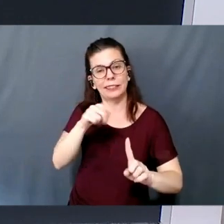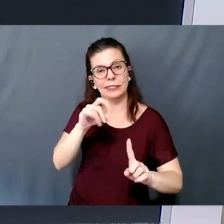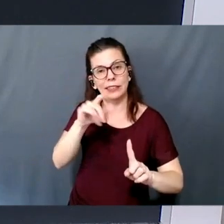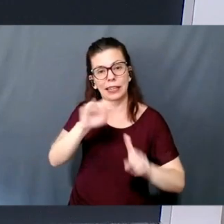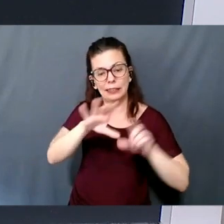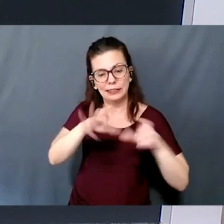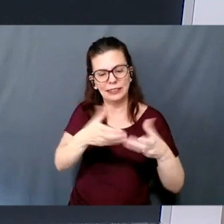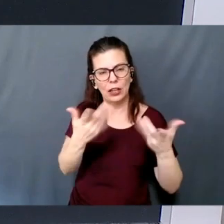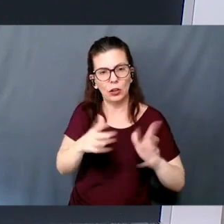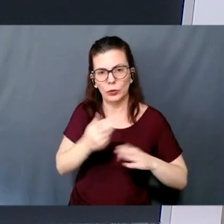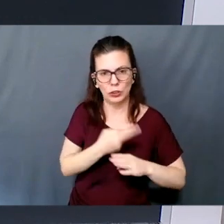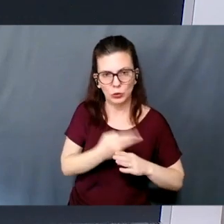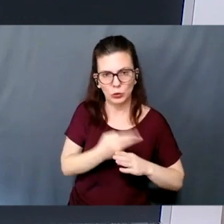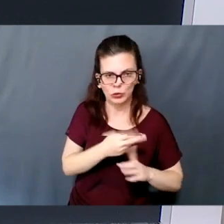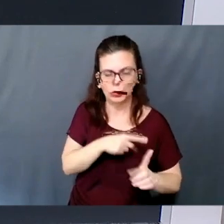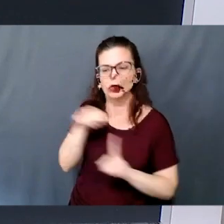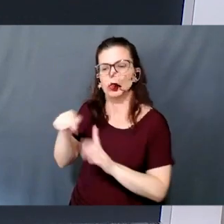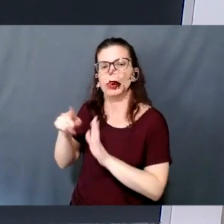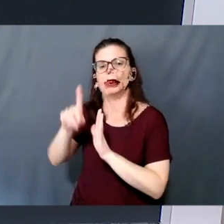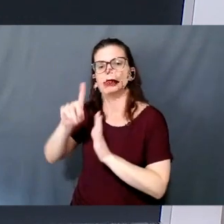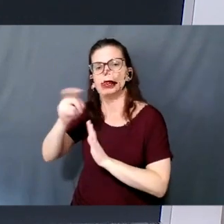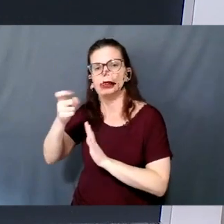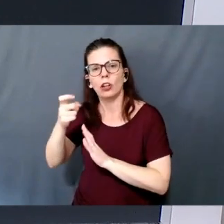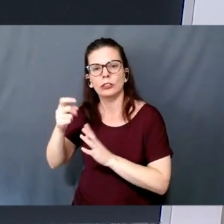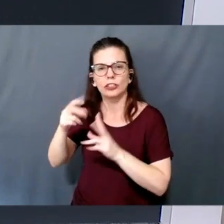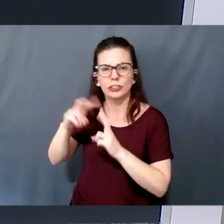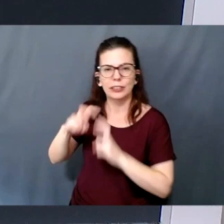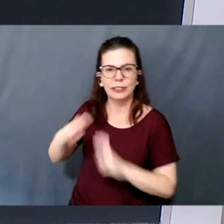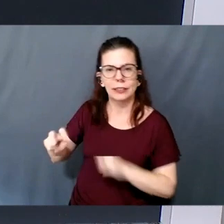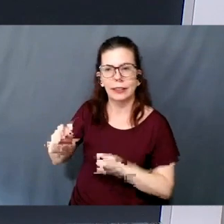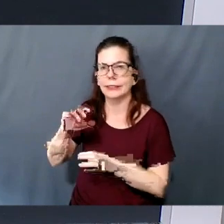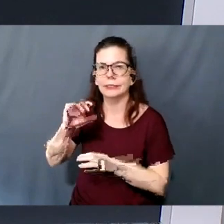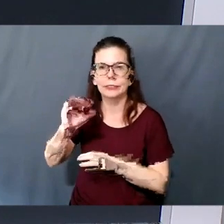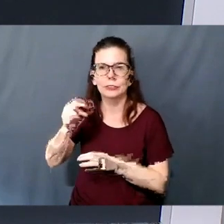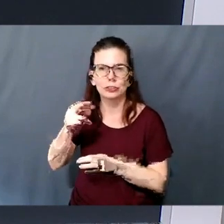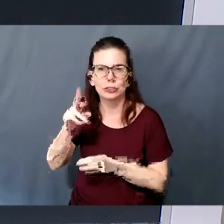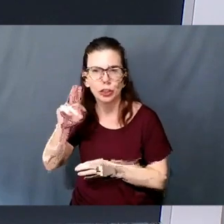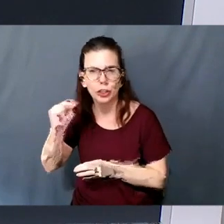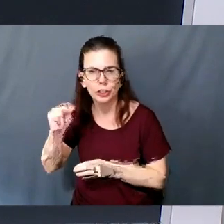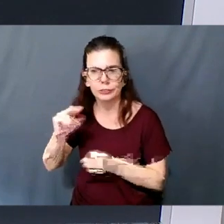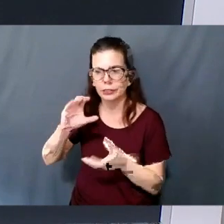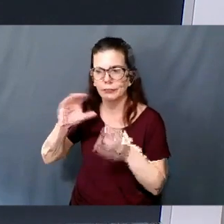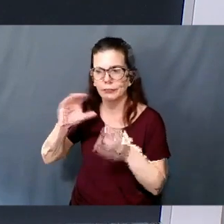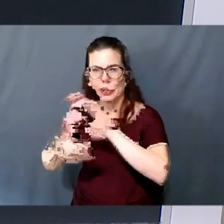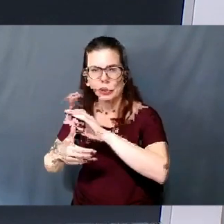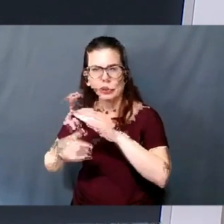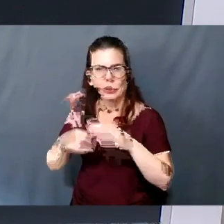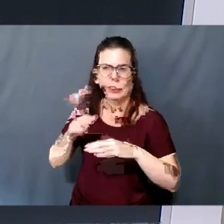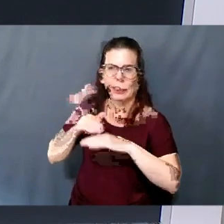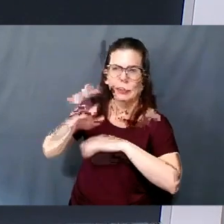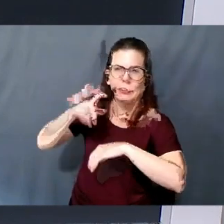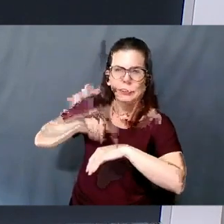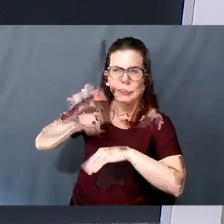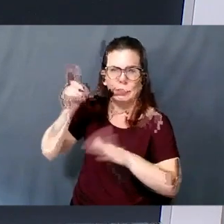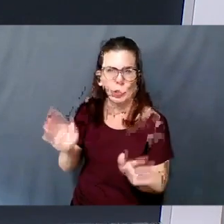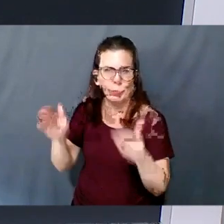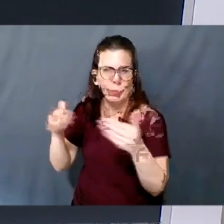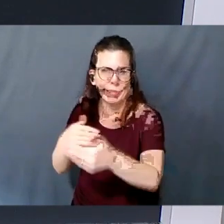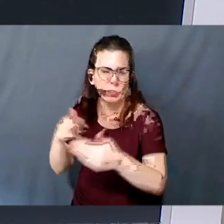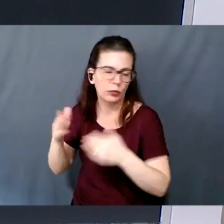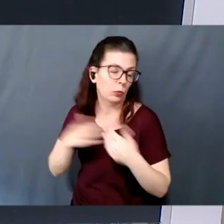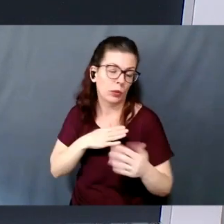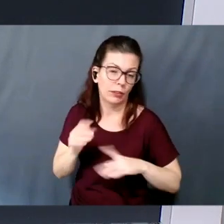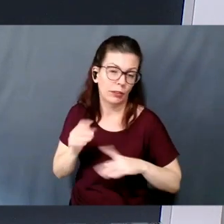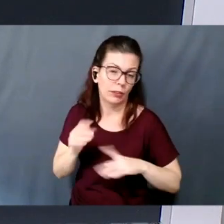or conversion or delivery time of packages, whatever the case is that they're trying to do in their specific